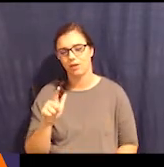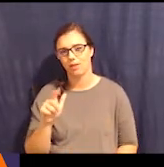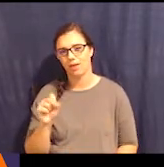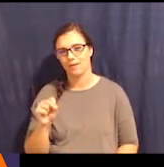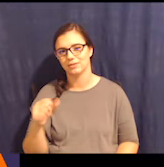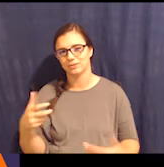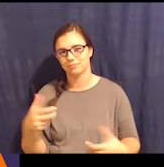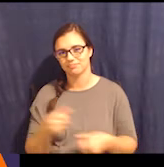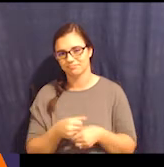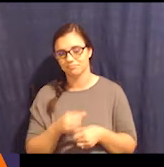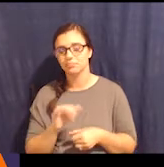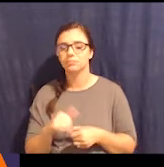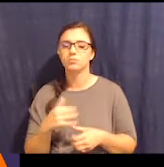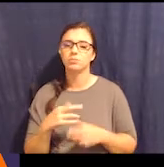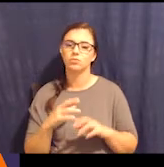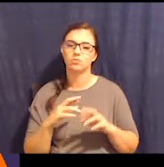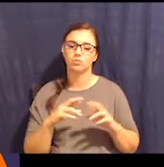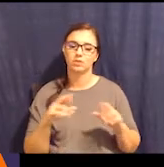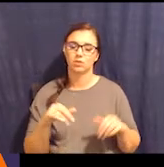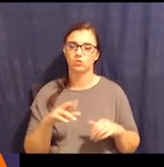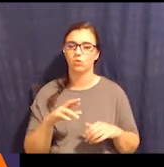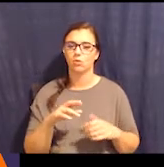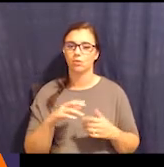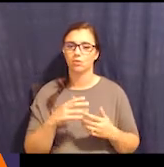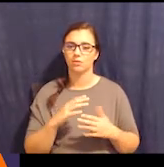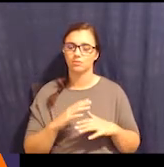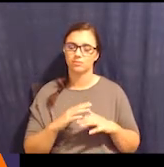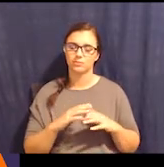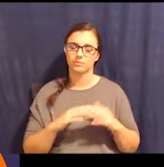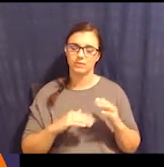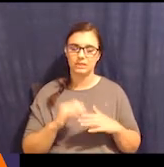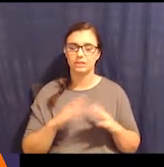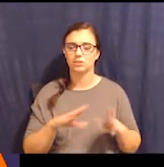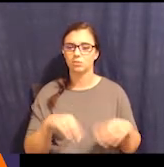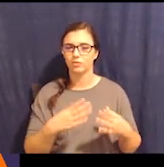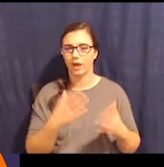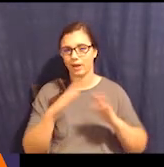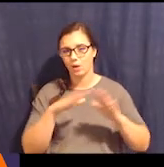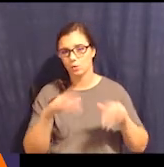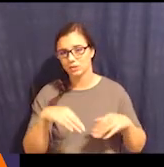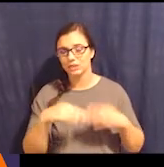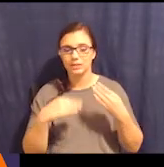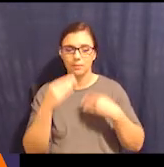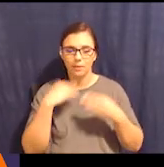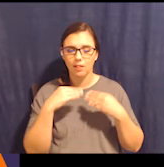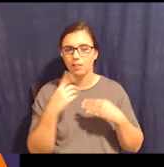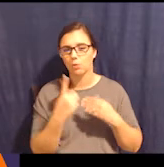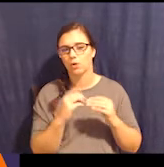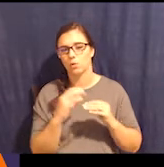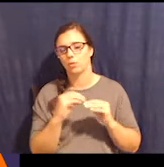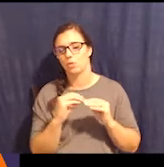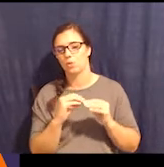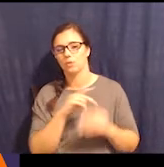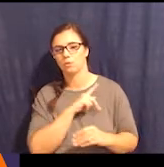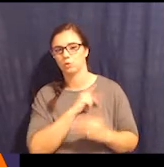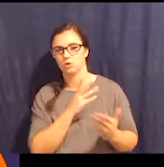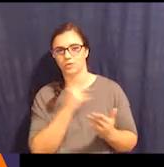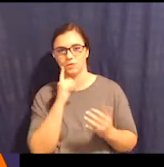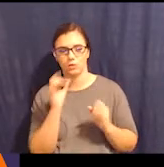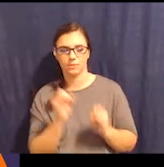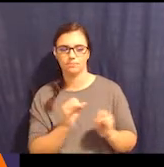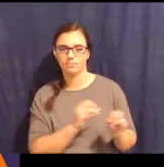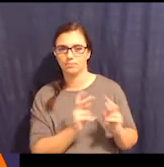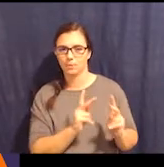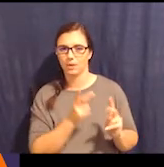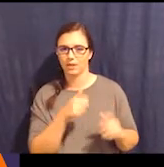housing, meals, and one or more personal services for the individuals that live there. They come in a wide variety of sizes,